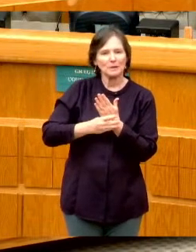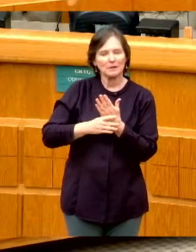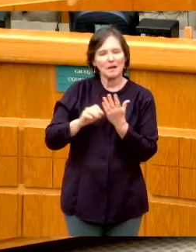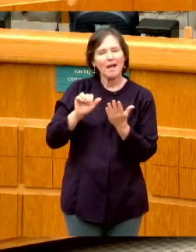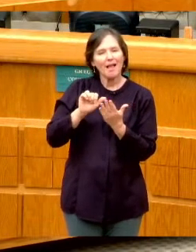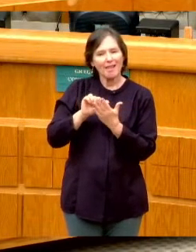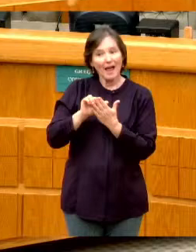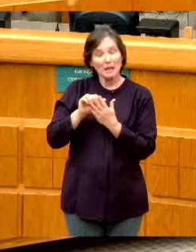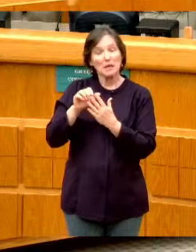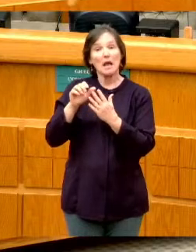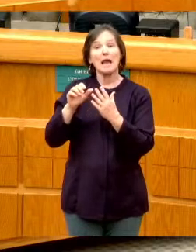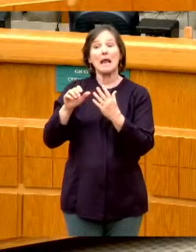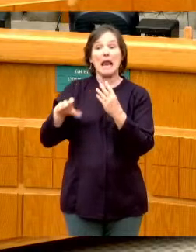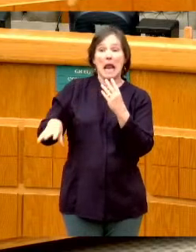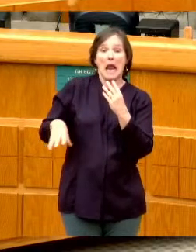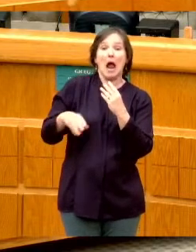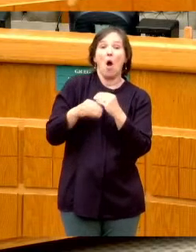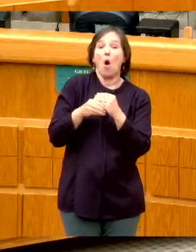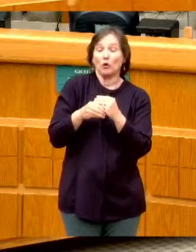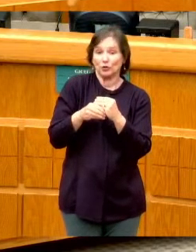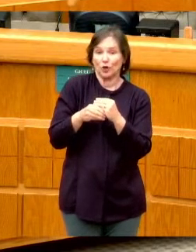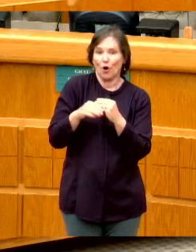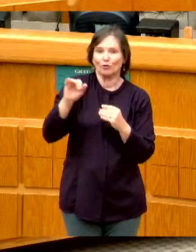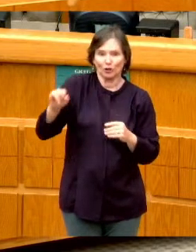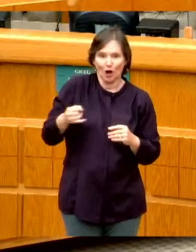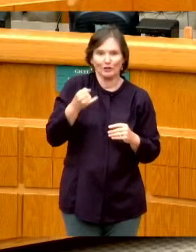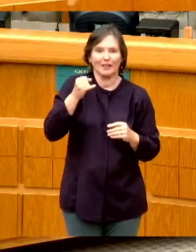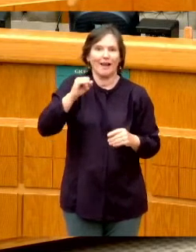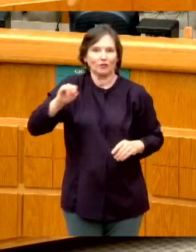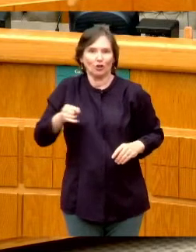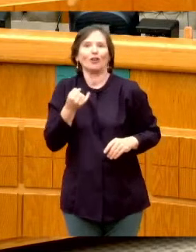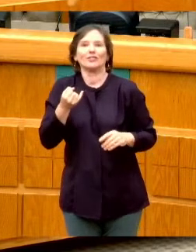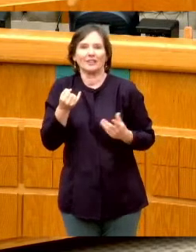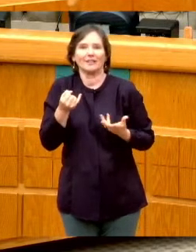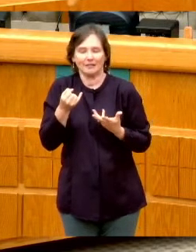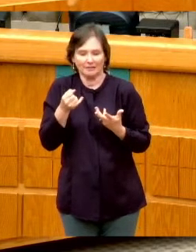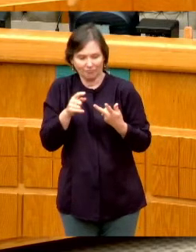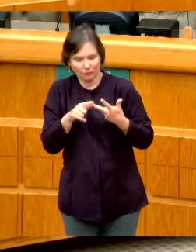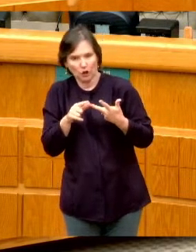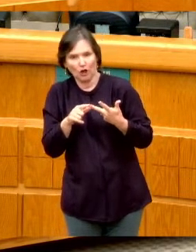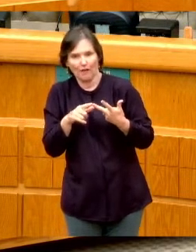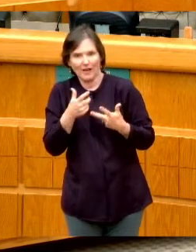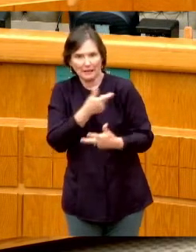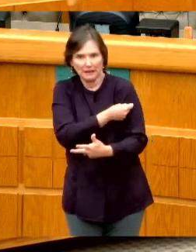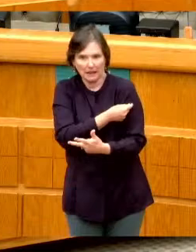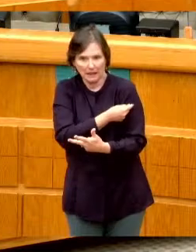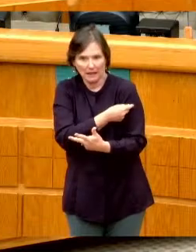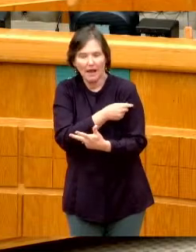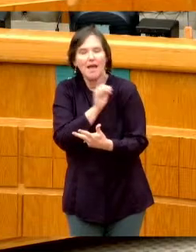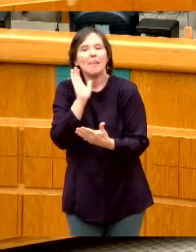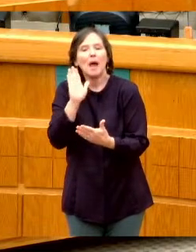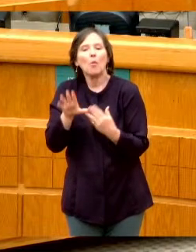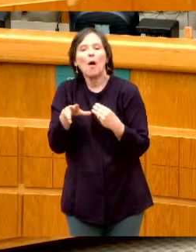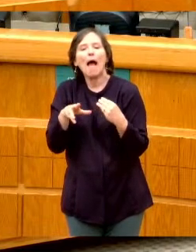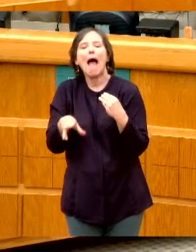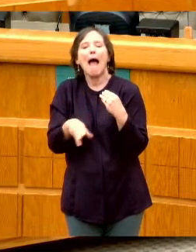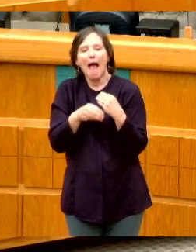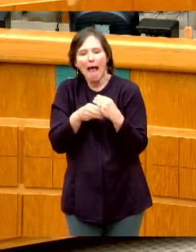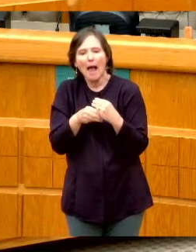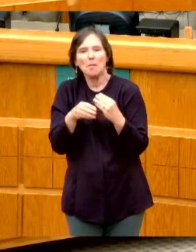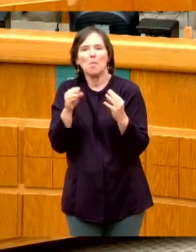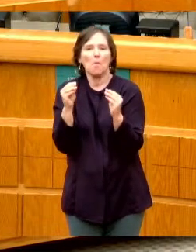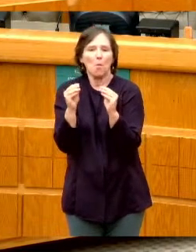we just talked about with the Johnson & Johnson. This adds to our current state allocations. It doesn't take away. These, of course, are